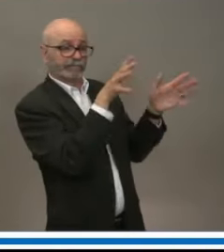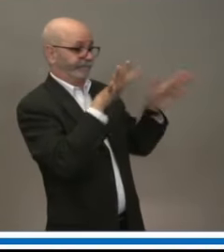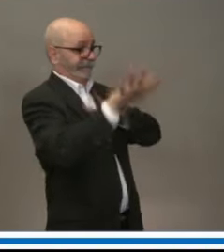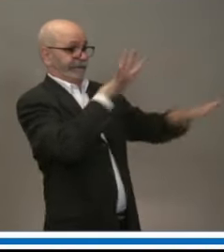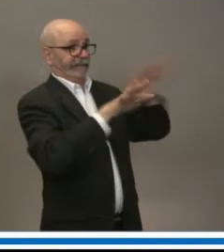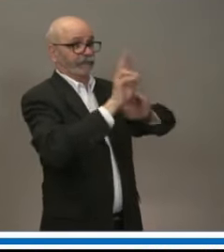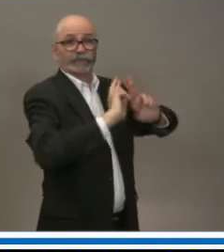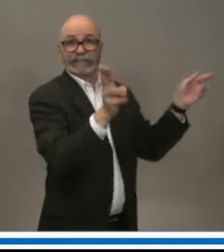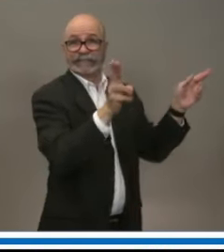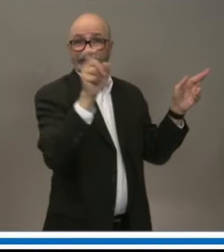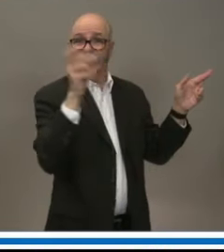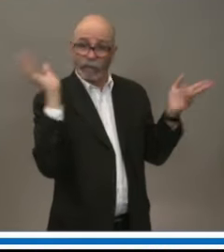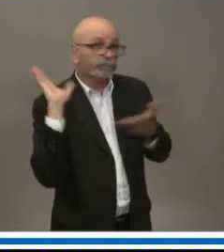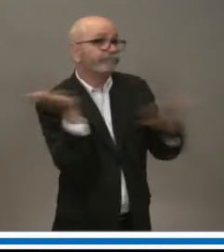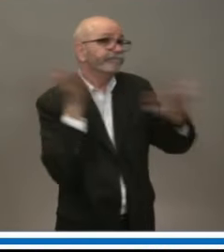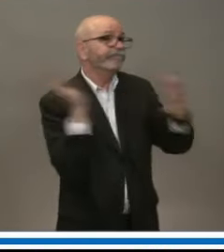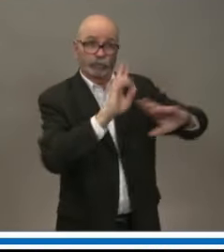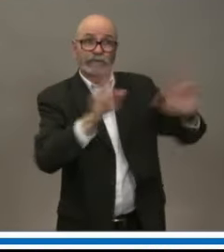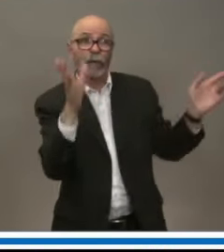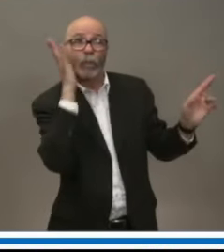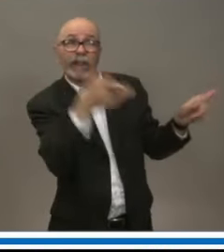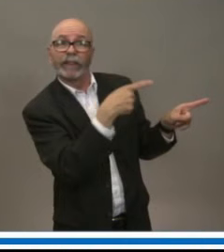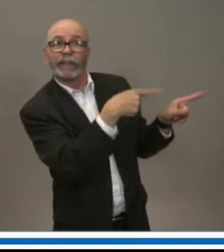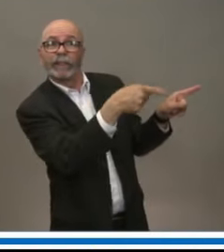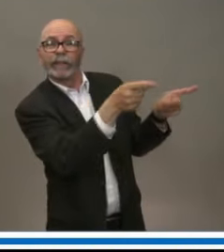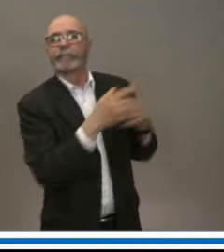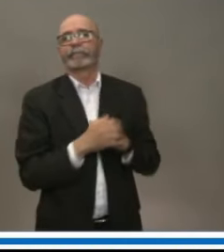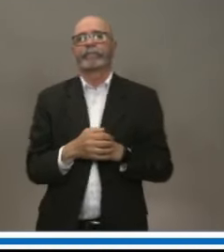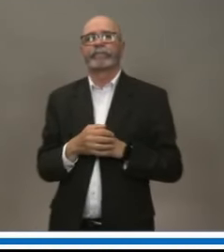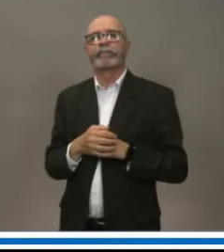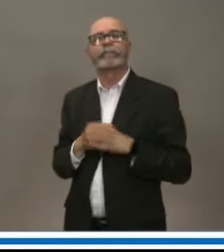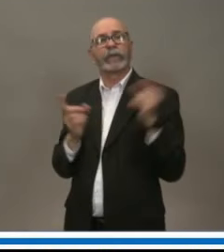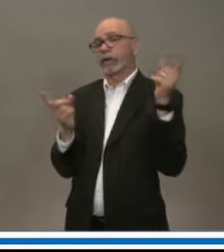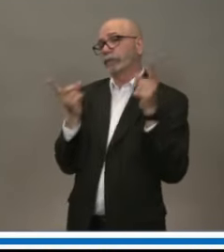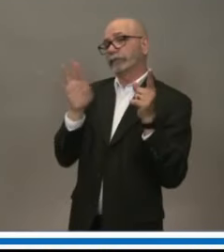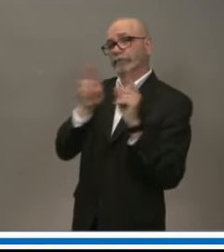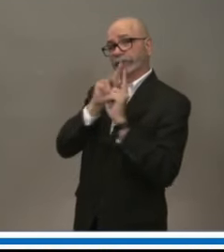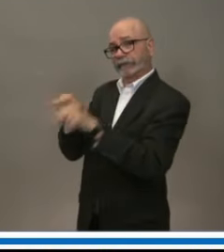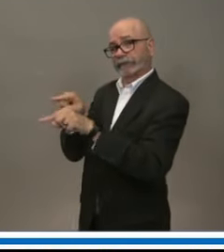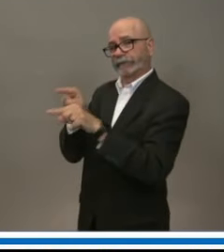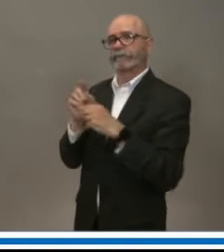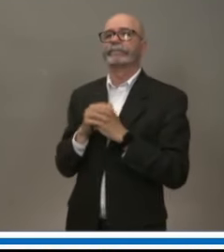to understand a couple of things in your question. Yes, we modeled